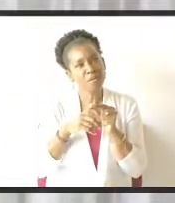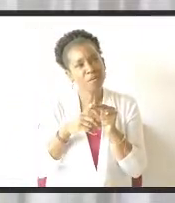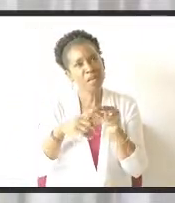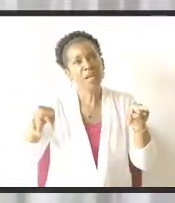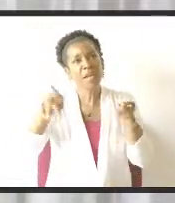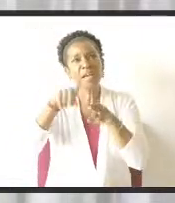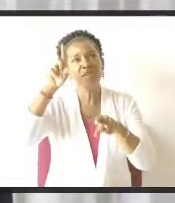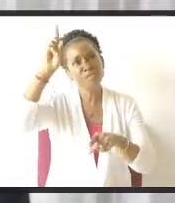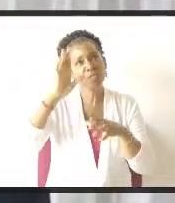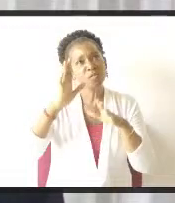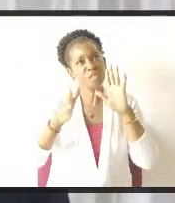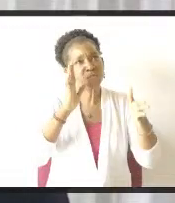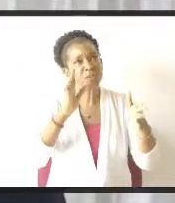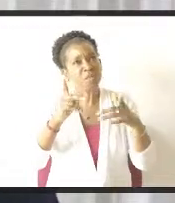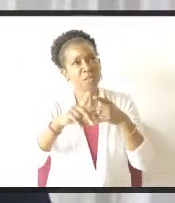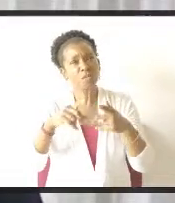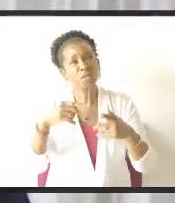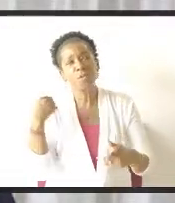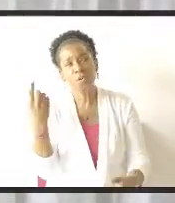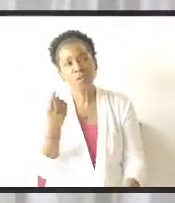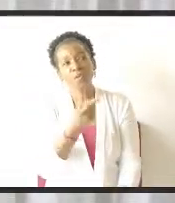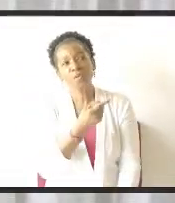as you speak to us.